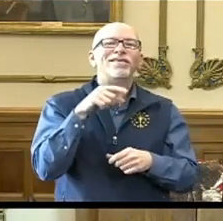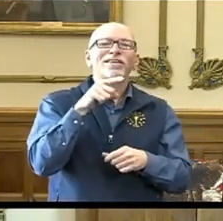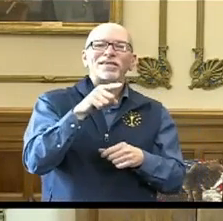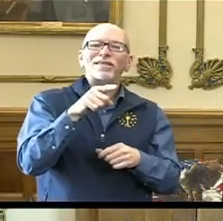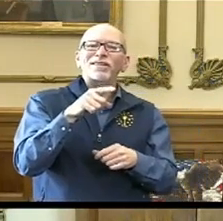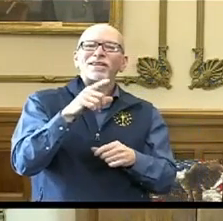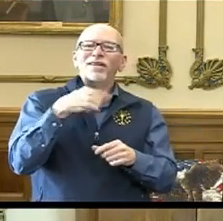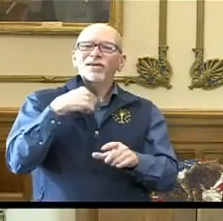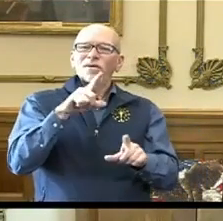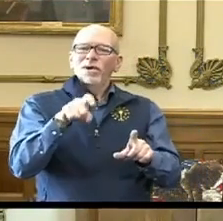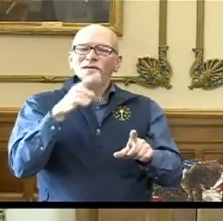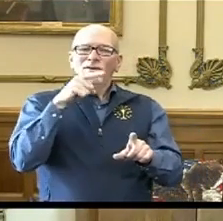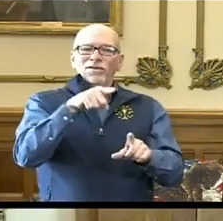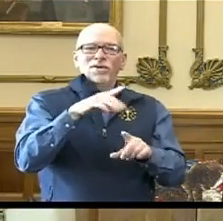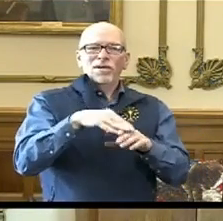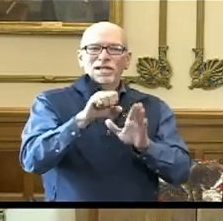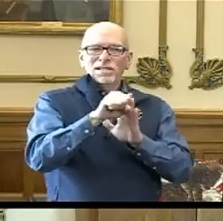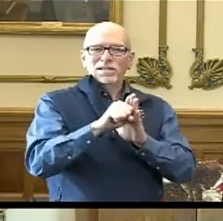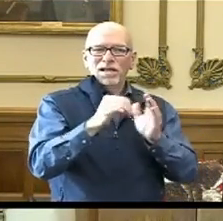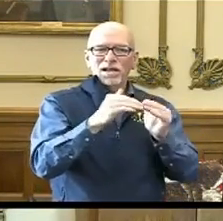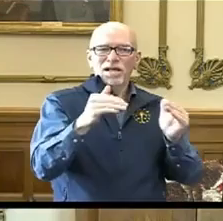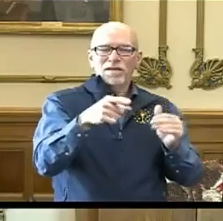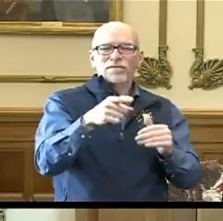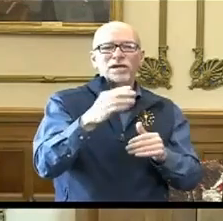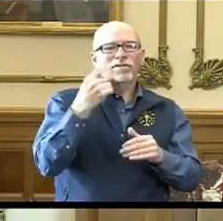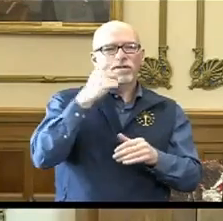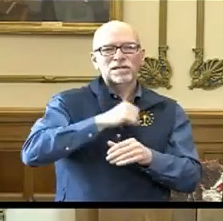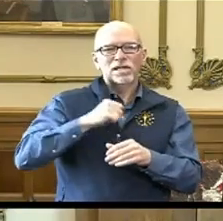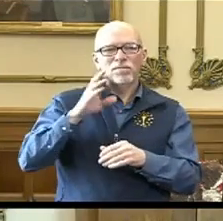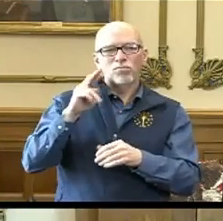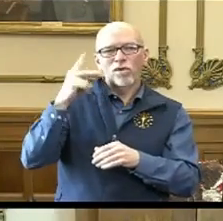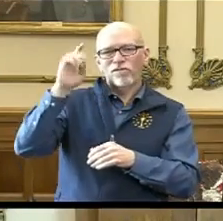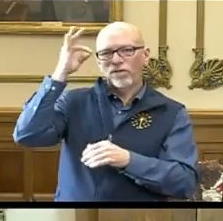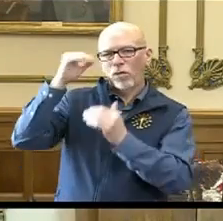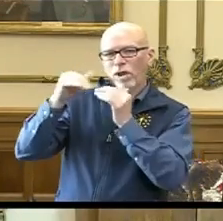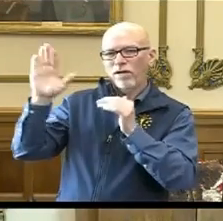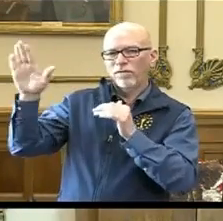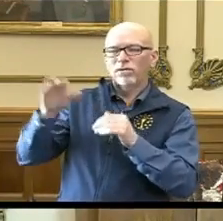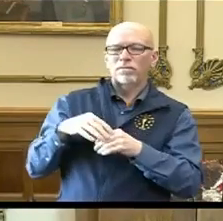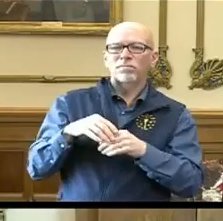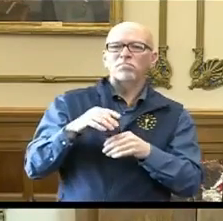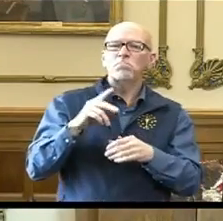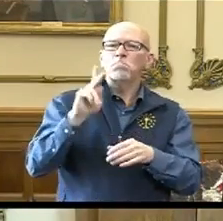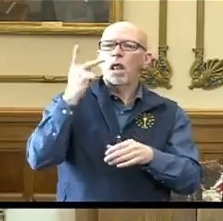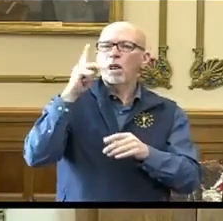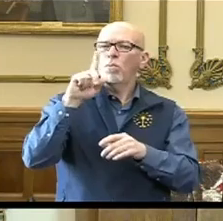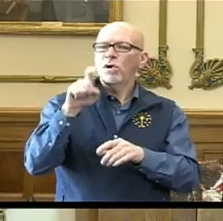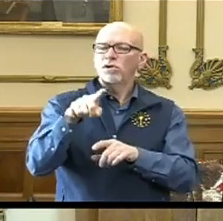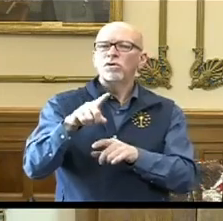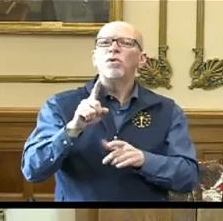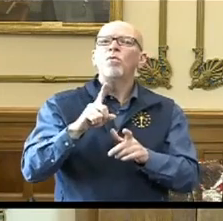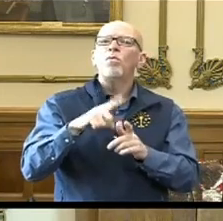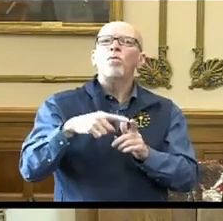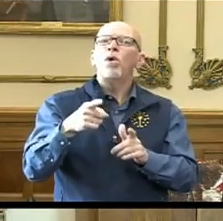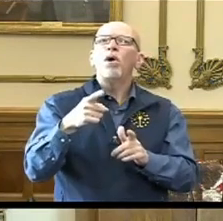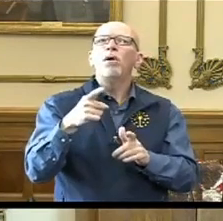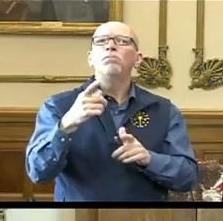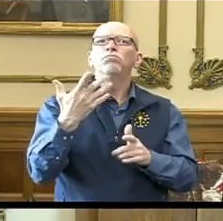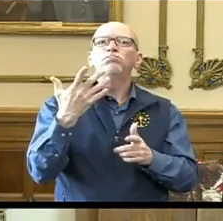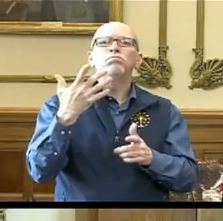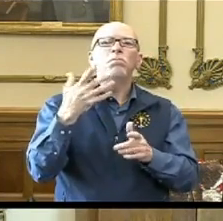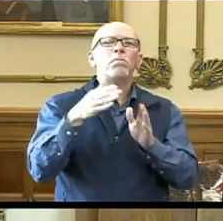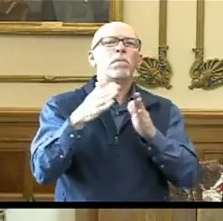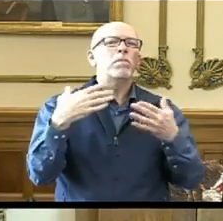Qualitative question for you on the state level and for Senator Braun on the federal level. What kind of changes in public